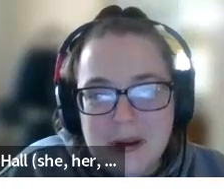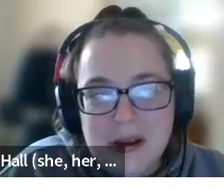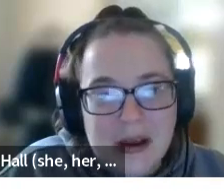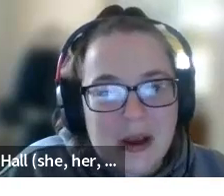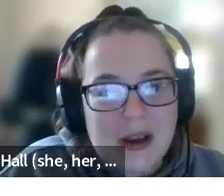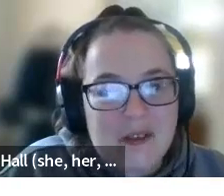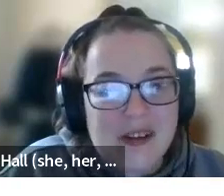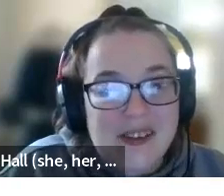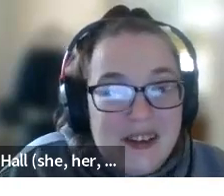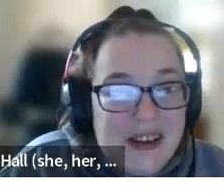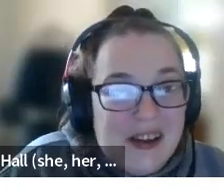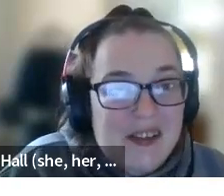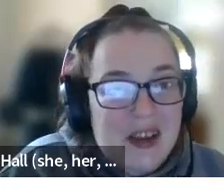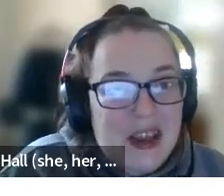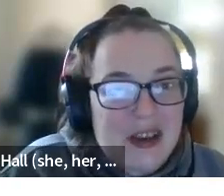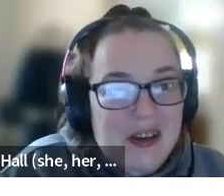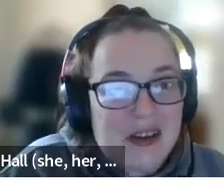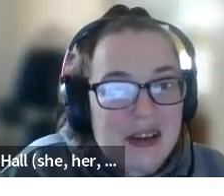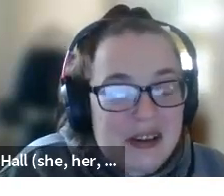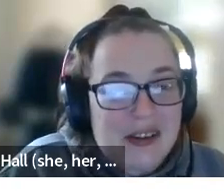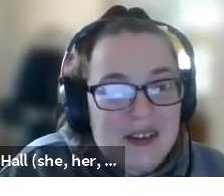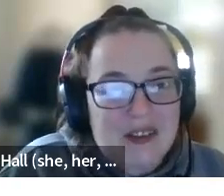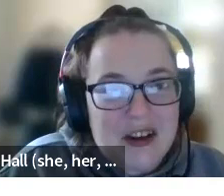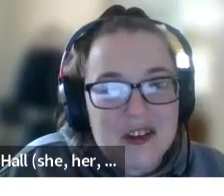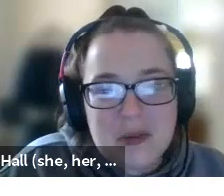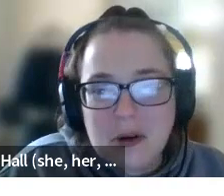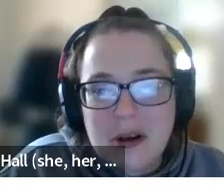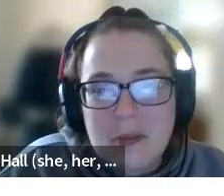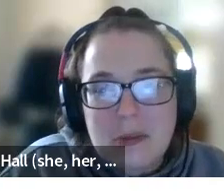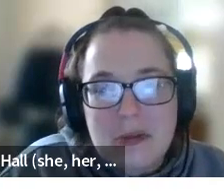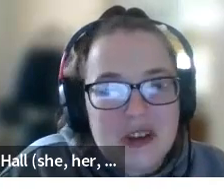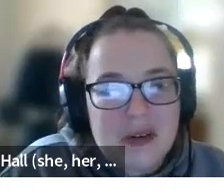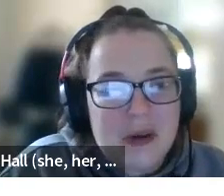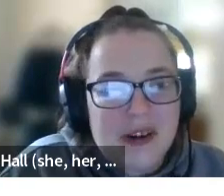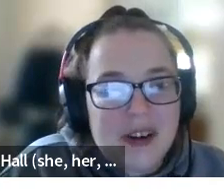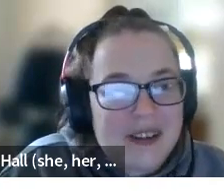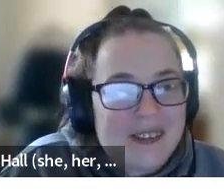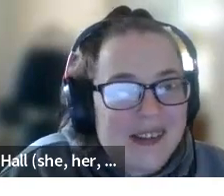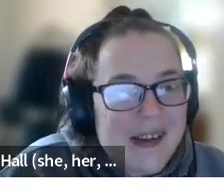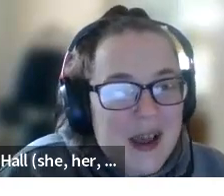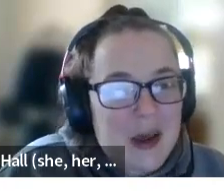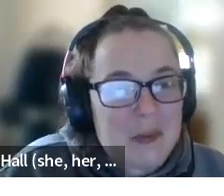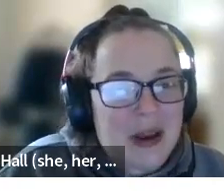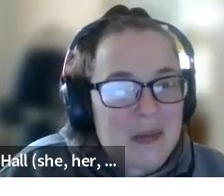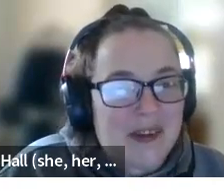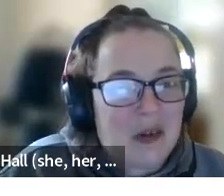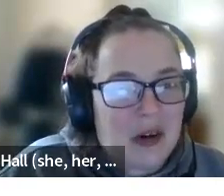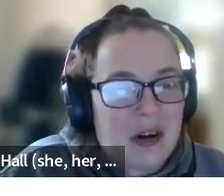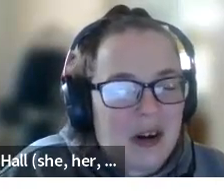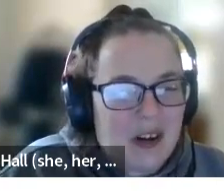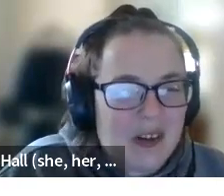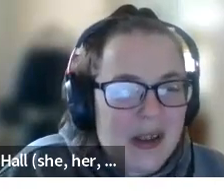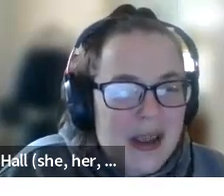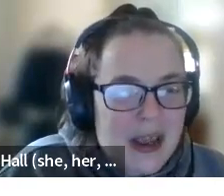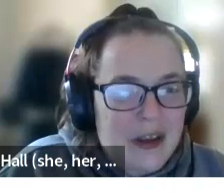Program. Every state has an assistive technology program, and in Michigan, we are it. My name is